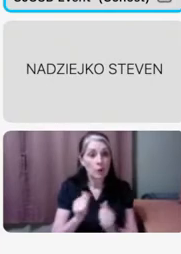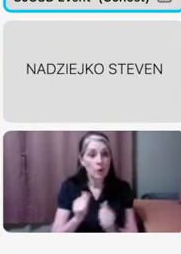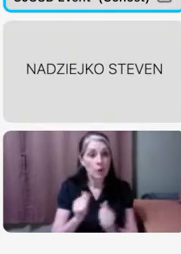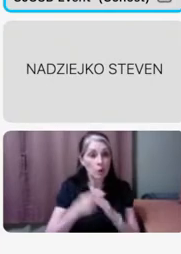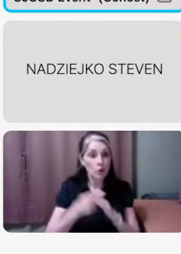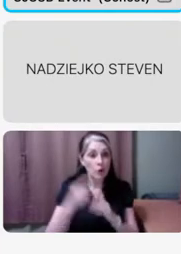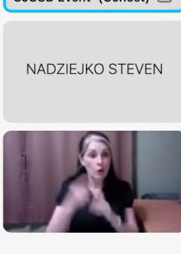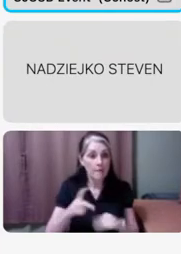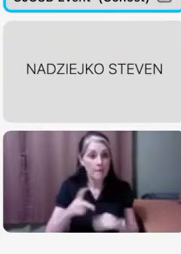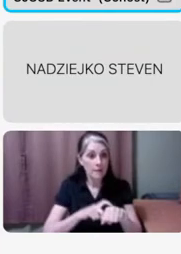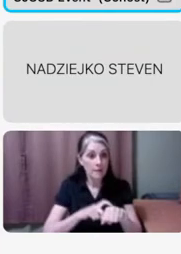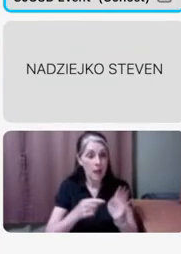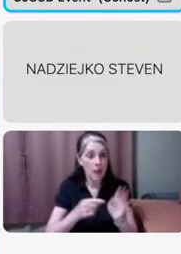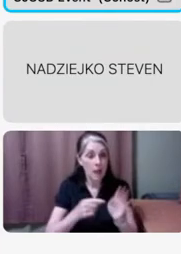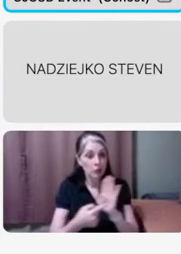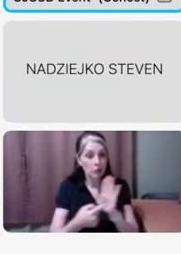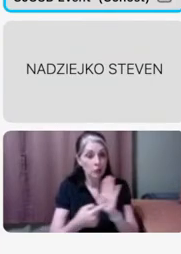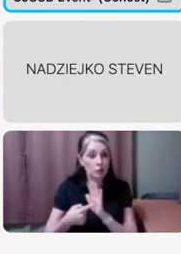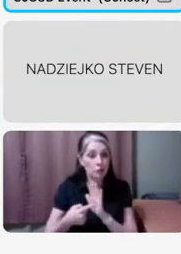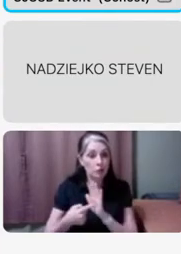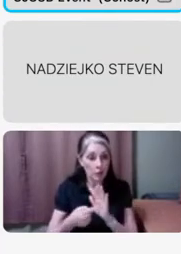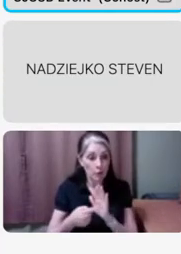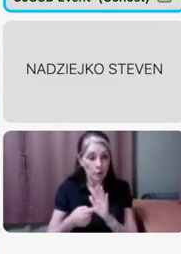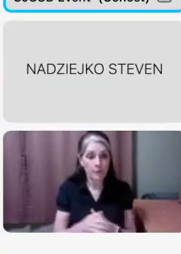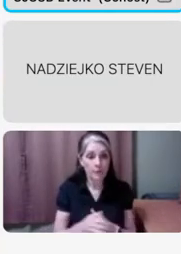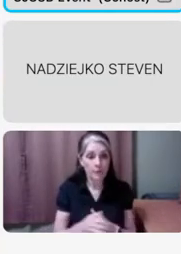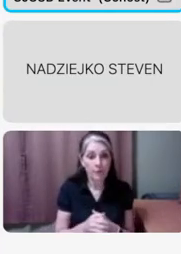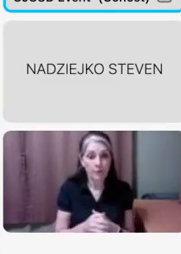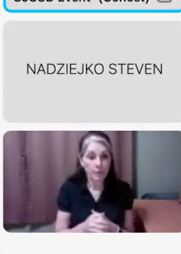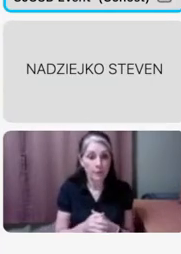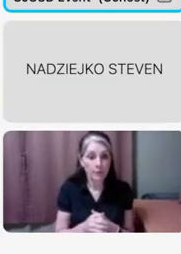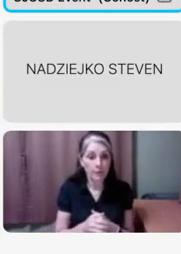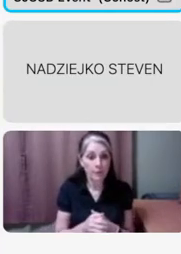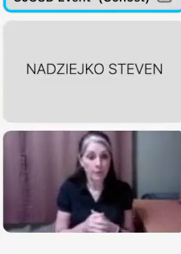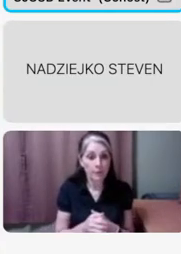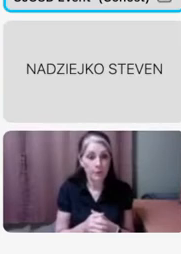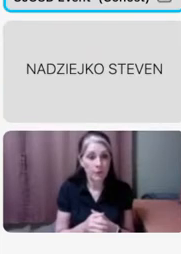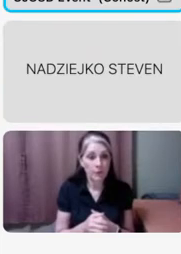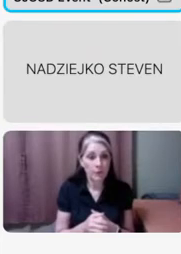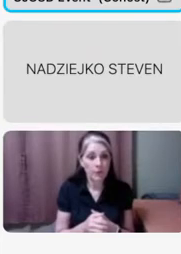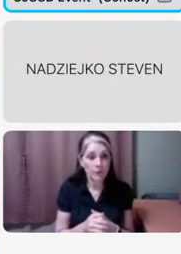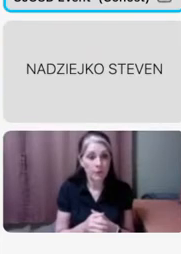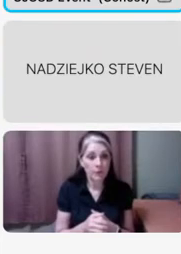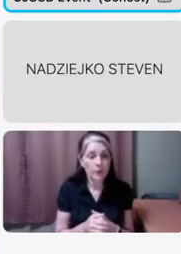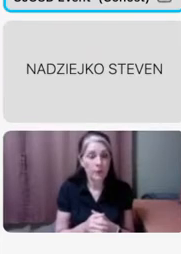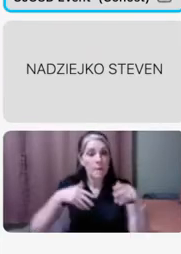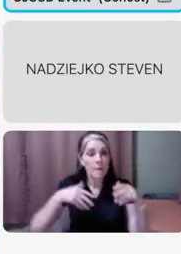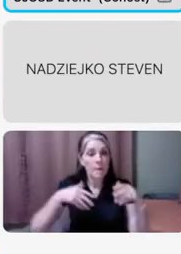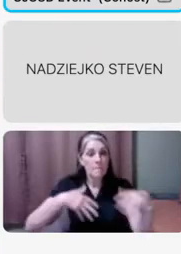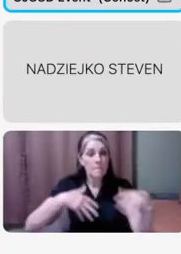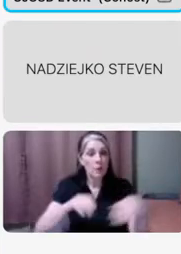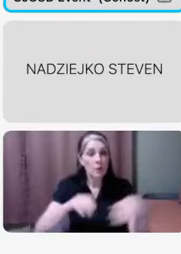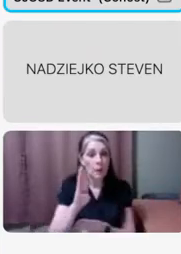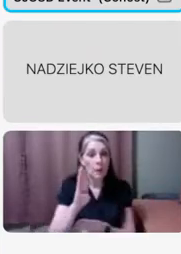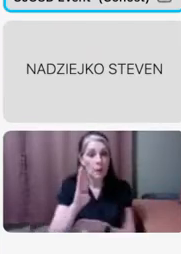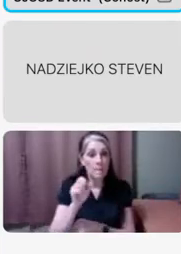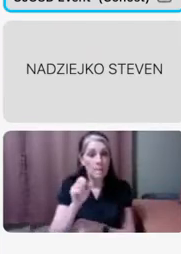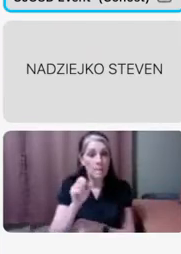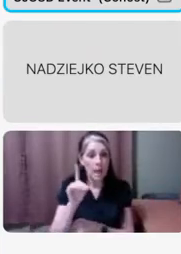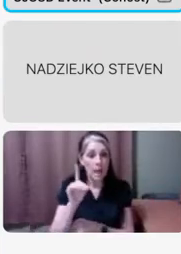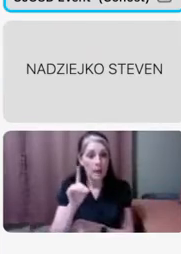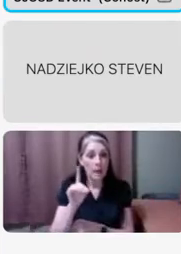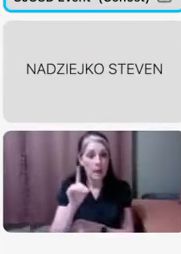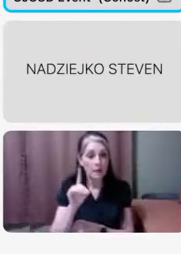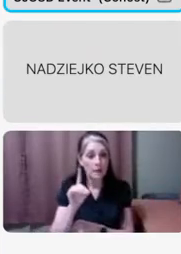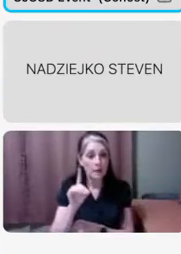year's tiny titan cheer camp members followed by our marching band and color guard who wowed the crowd with their time